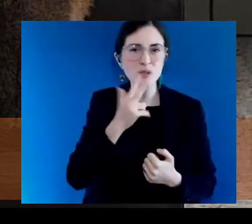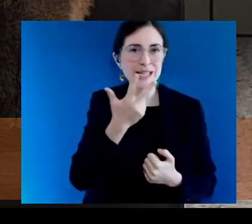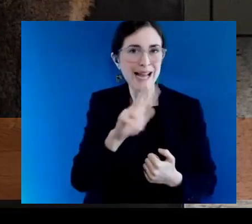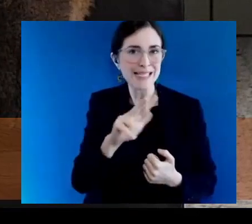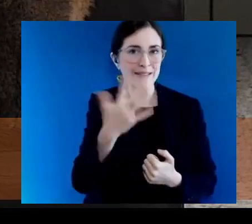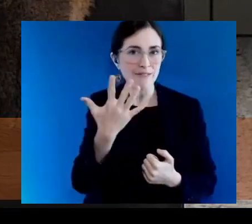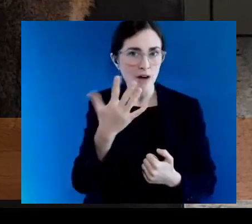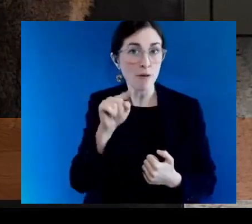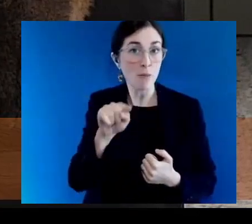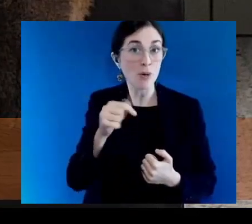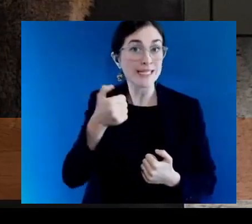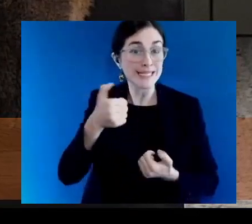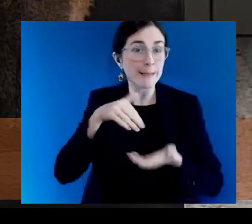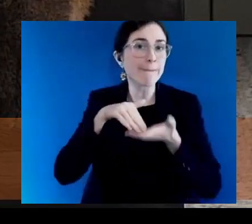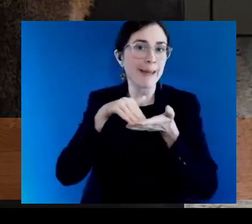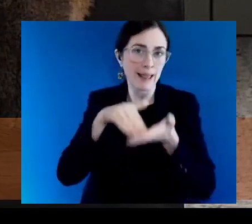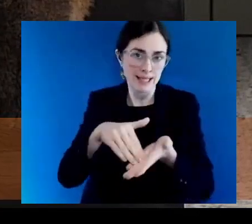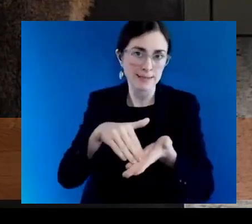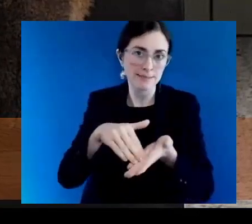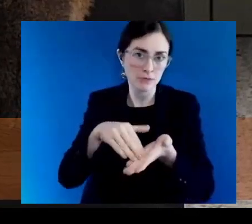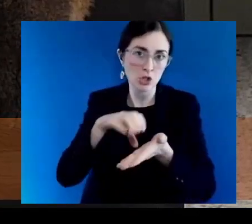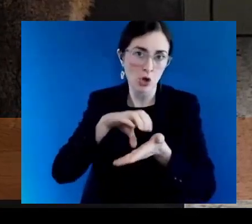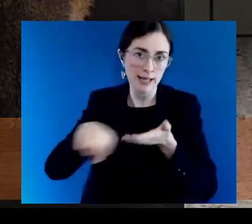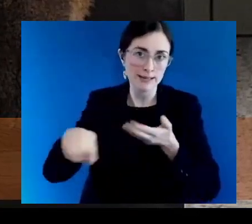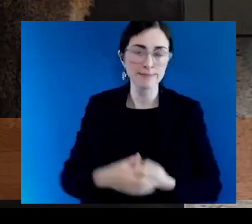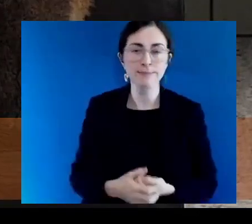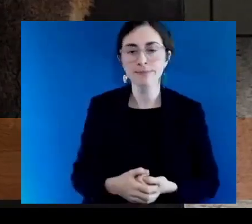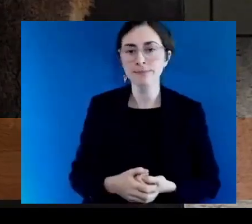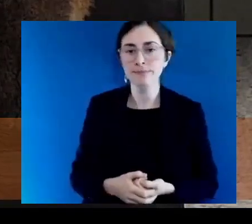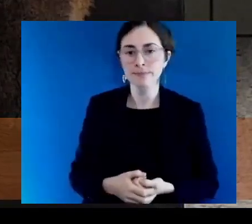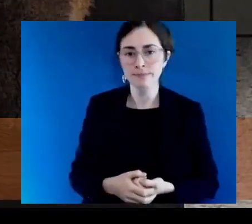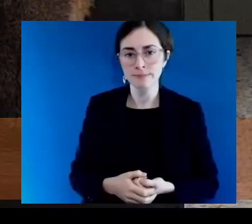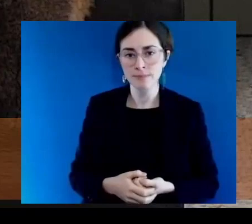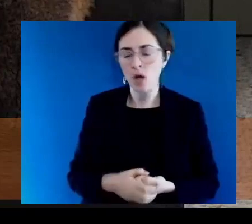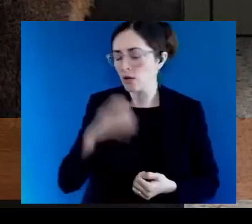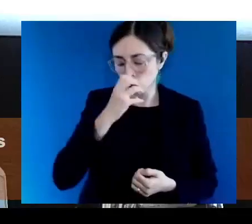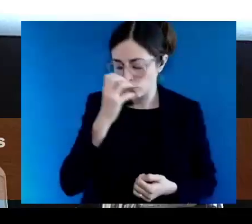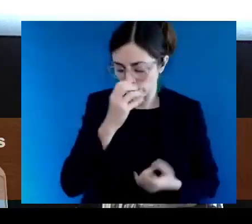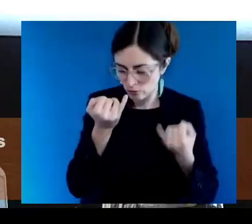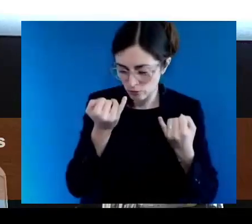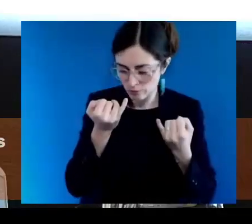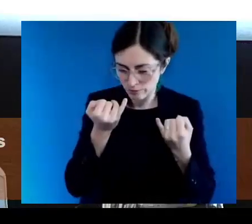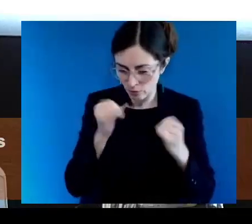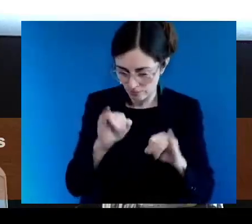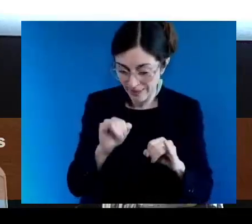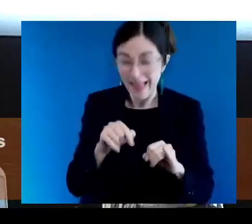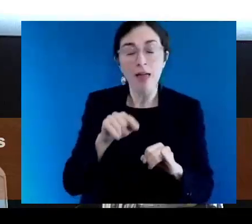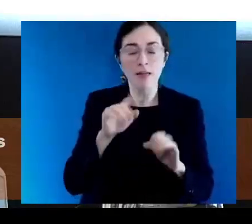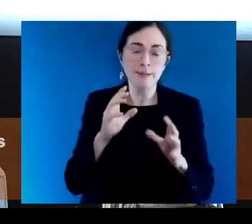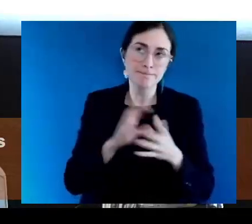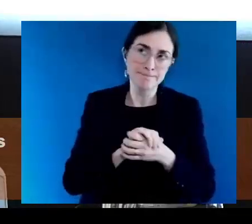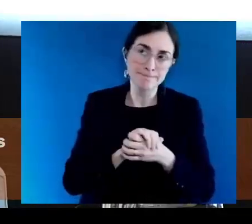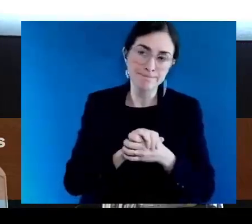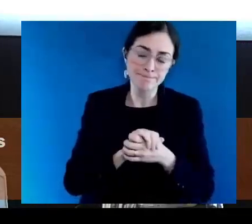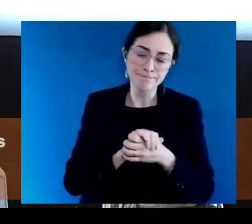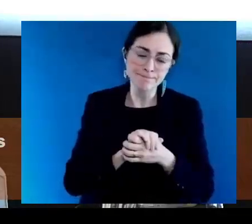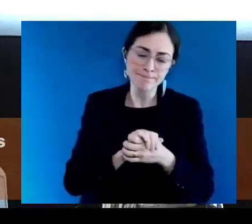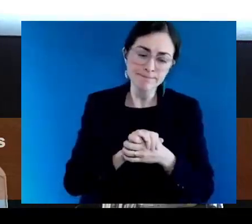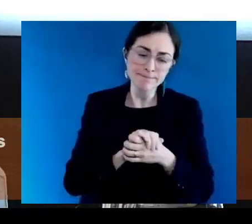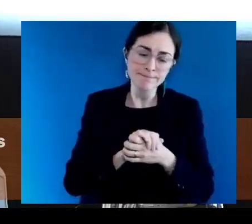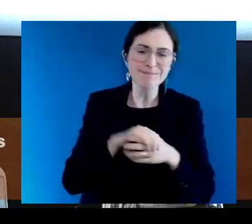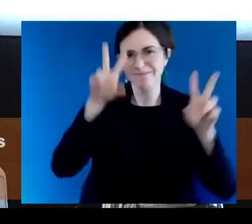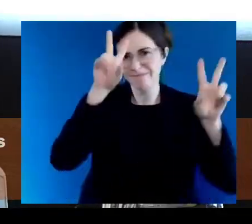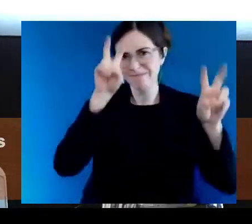$885.6 million. And is apologies, that includes, well, it's categorised as other minerals,